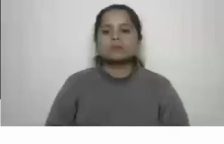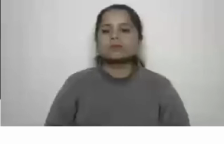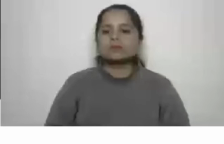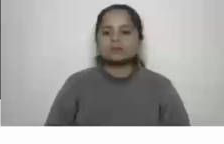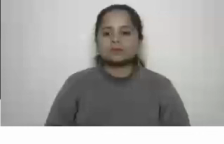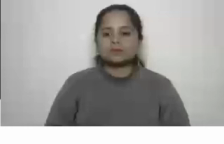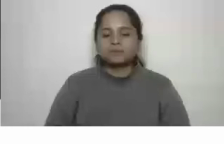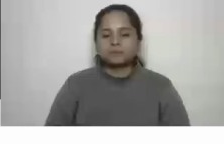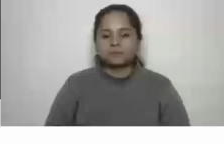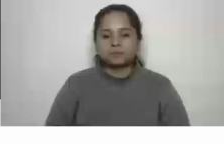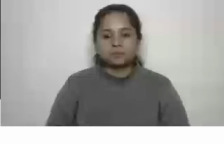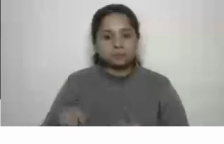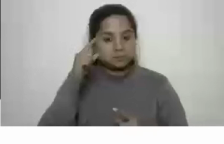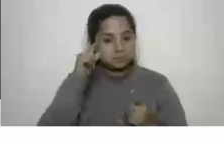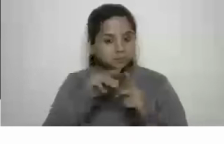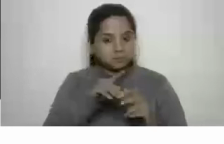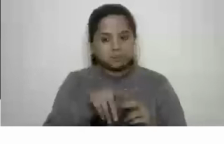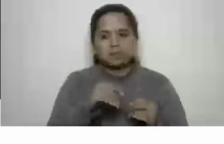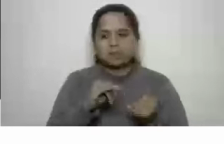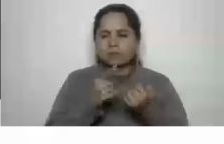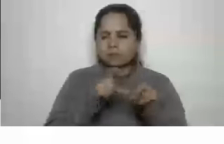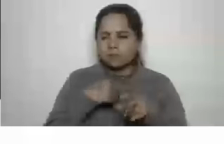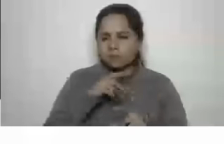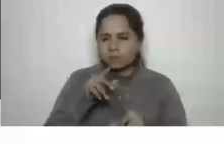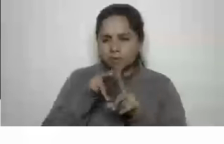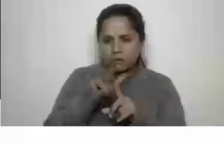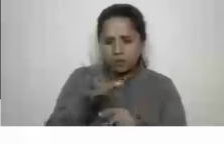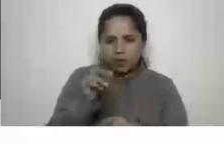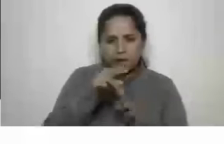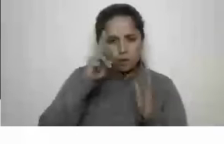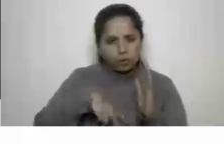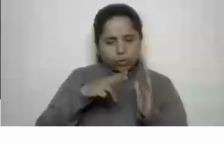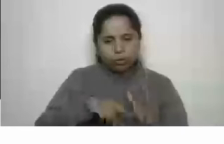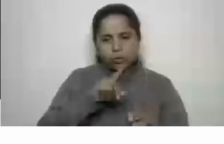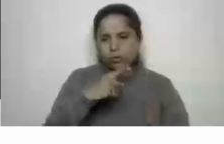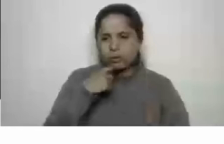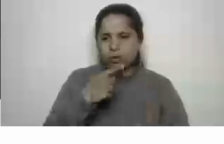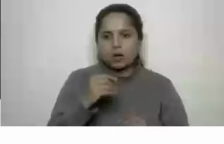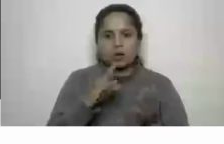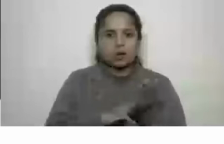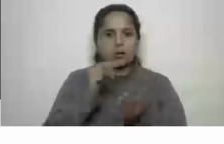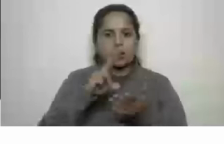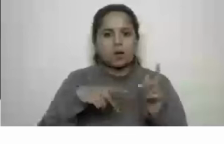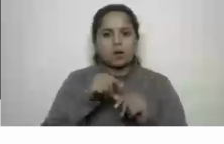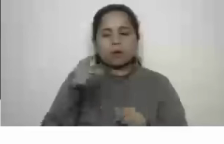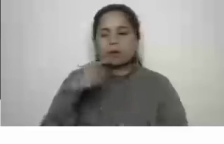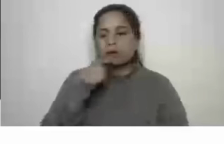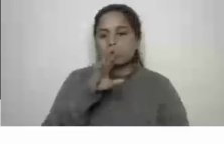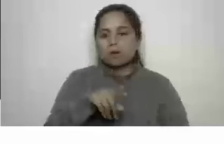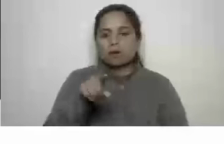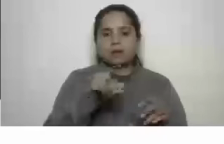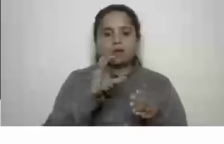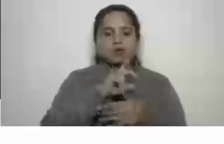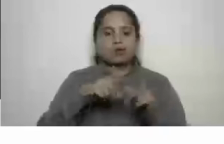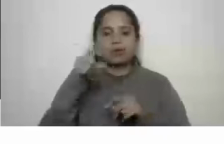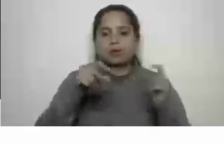Yeah. Syog, if I may just interrupt to read Please. one. Monica Kaushik has put in the chat